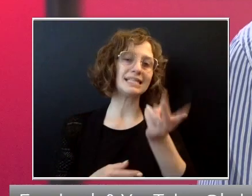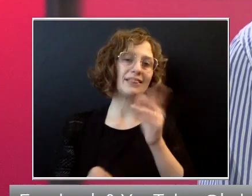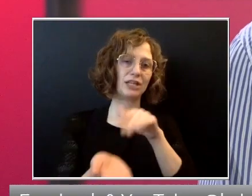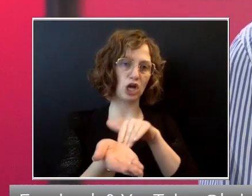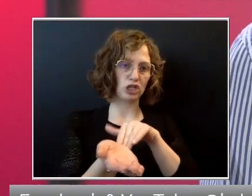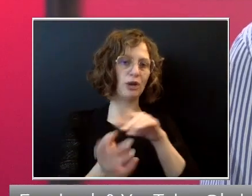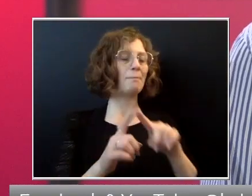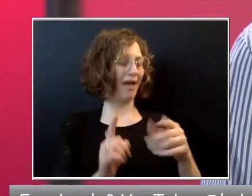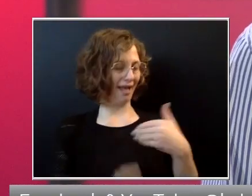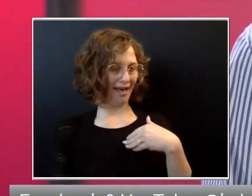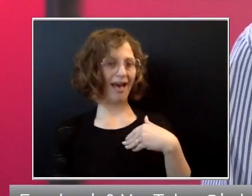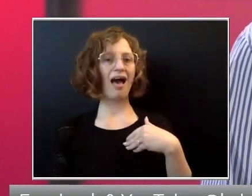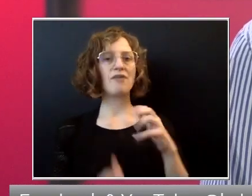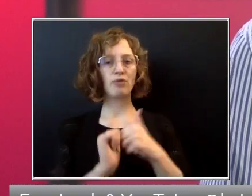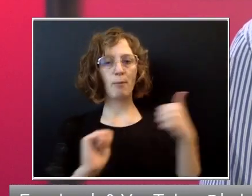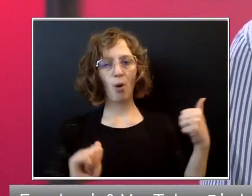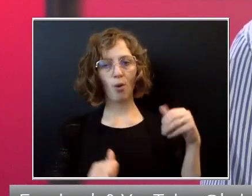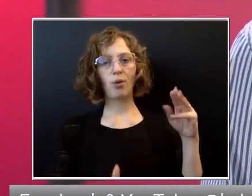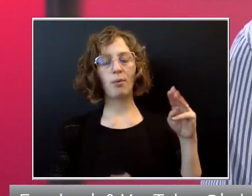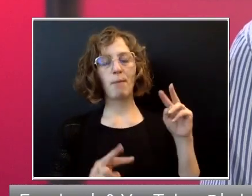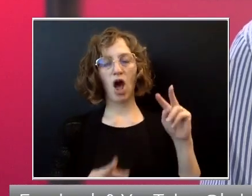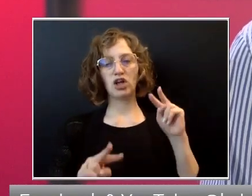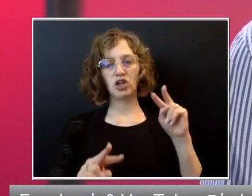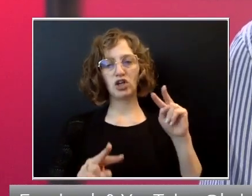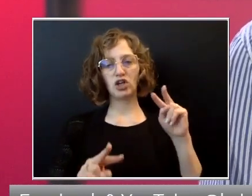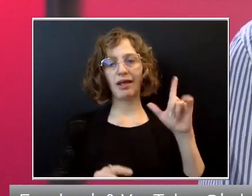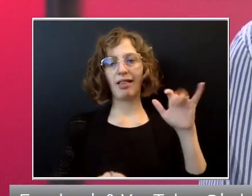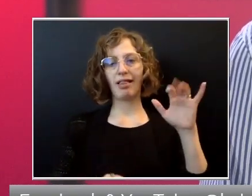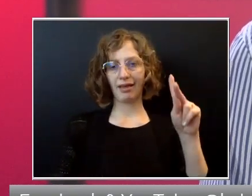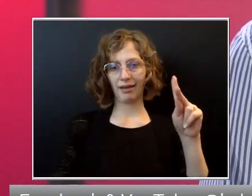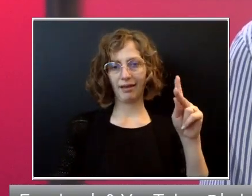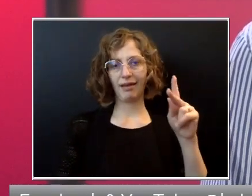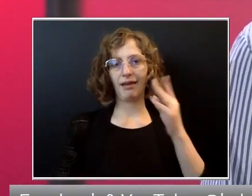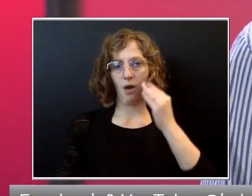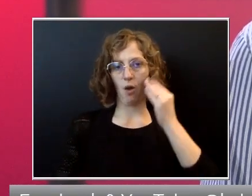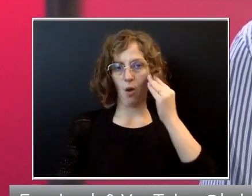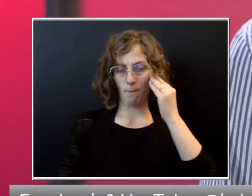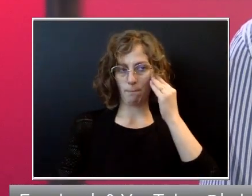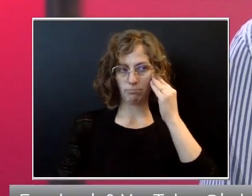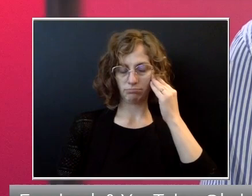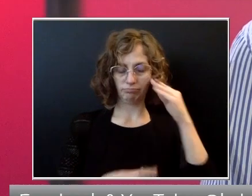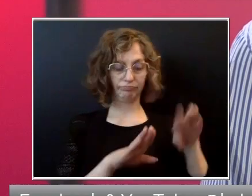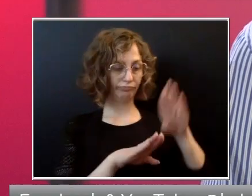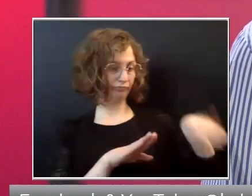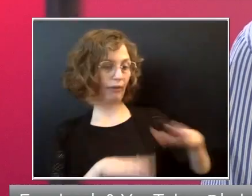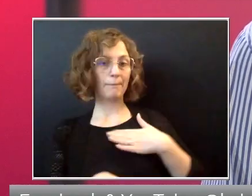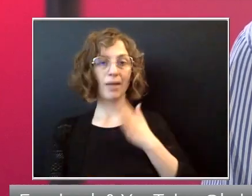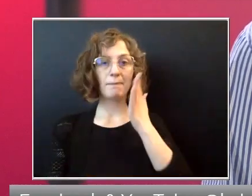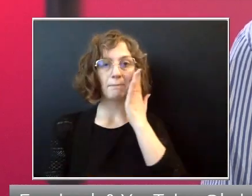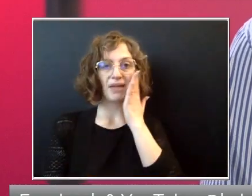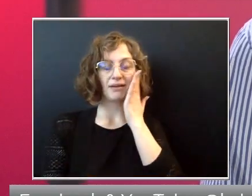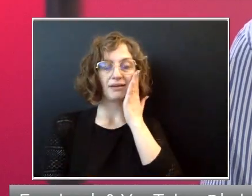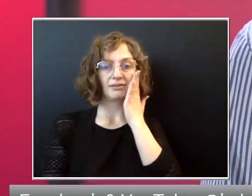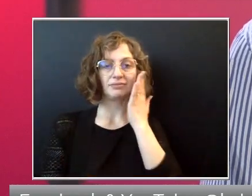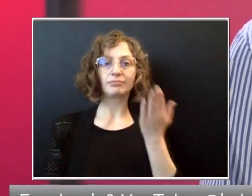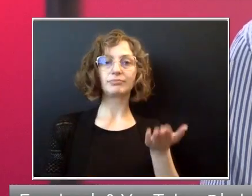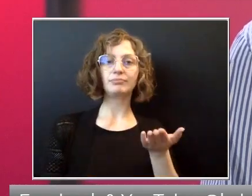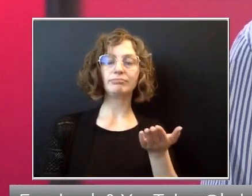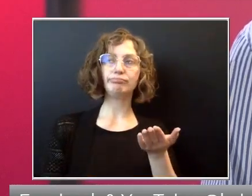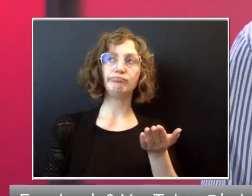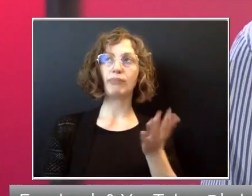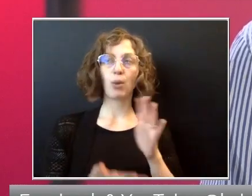monitoring link that's at home at my bedside that, you know, like I'm not sure how often, but it